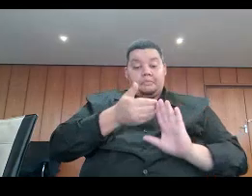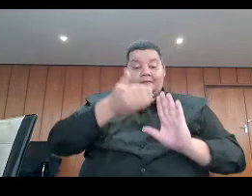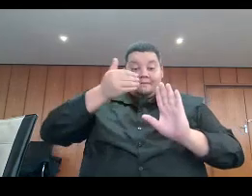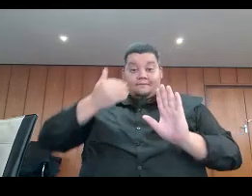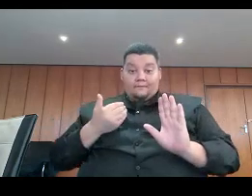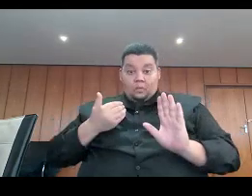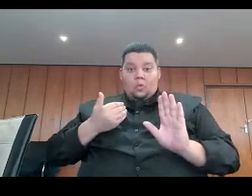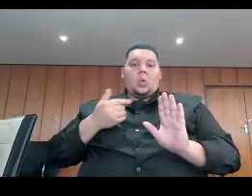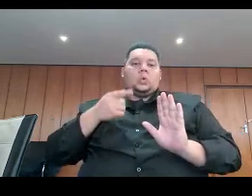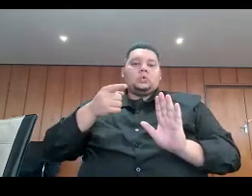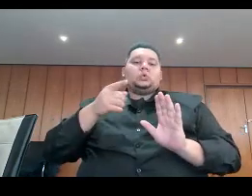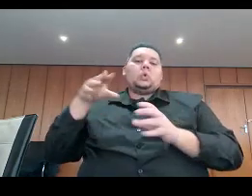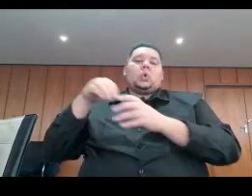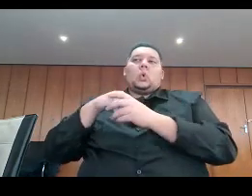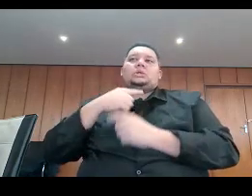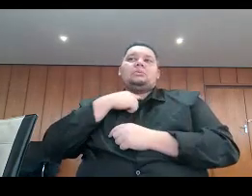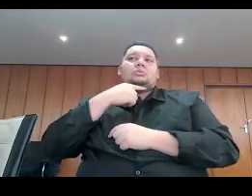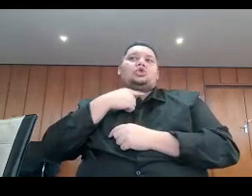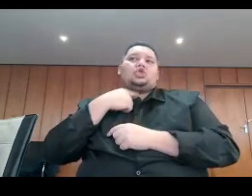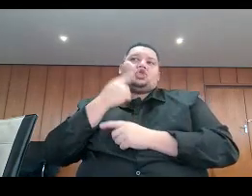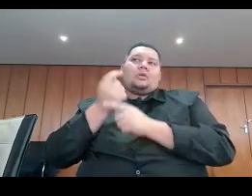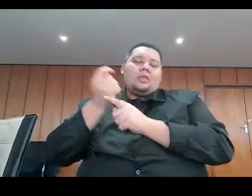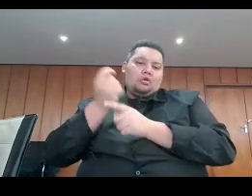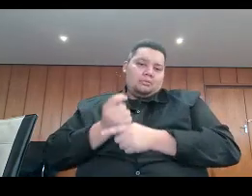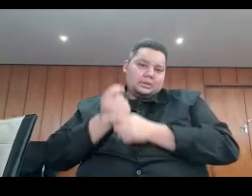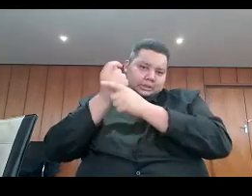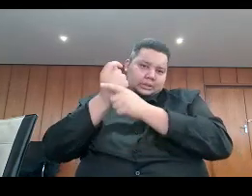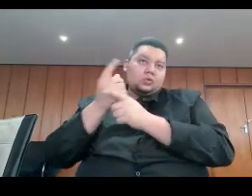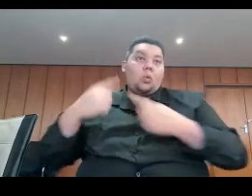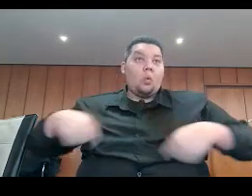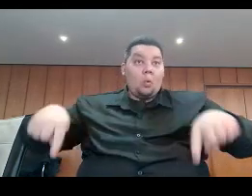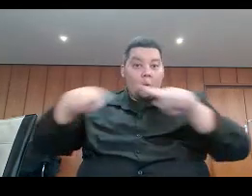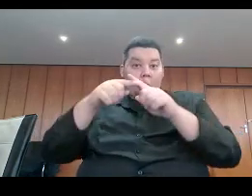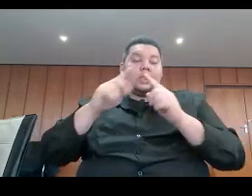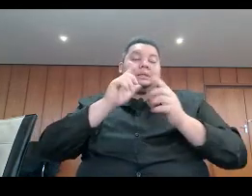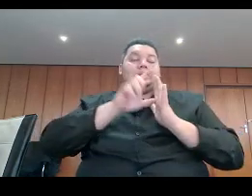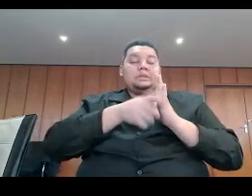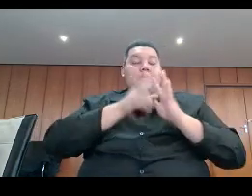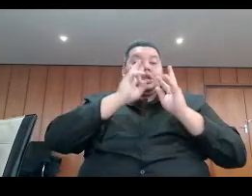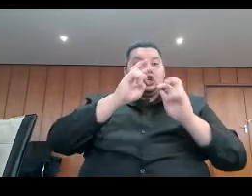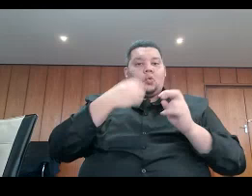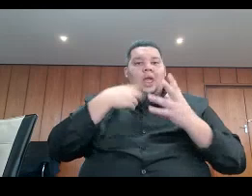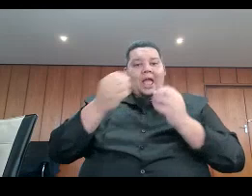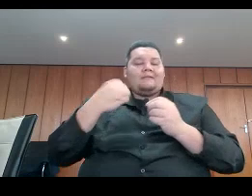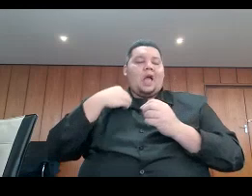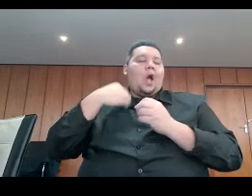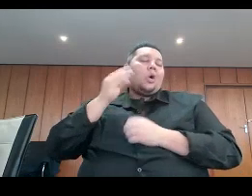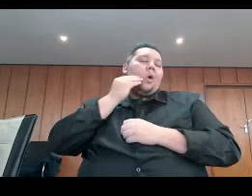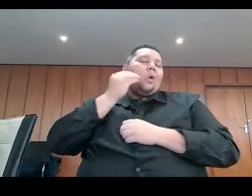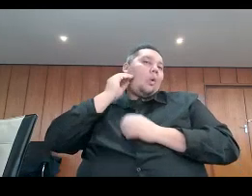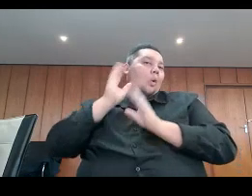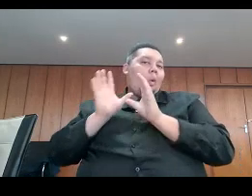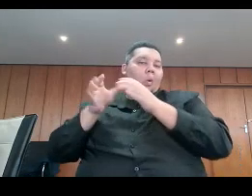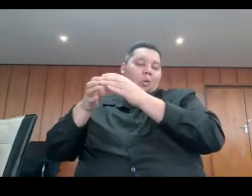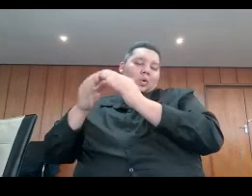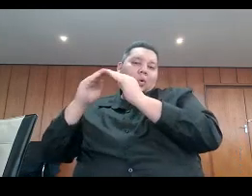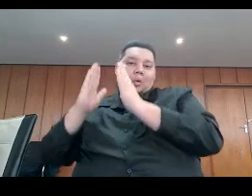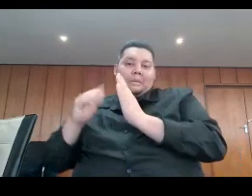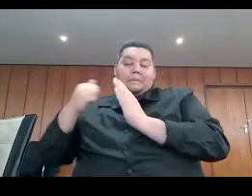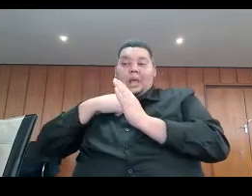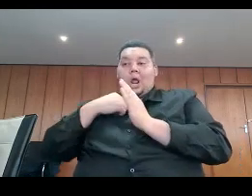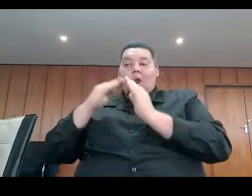been speech therapist. That is your home, right? All of us with disability researchers, we got a home somewhere. Like my home is